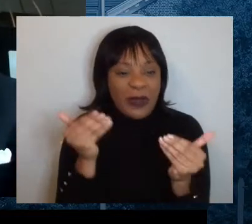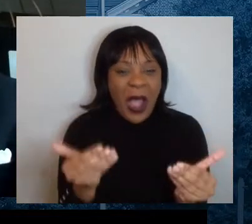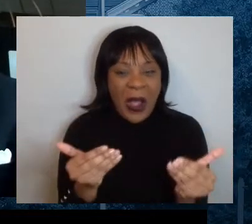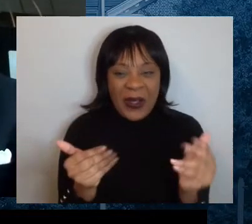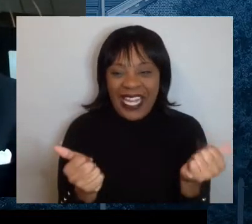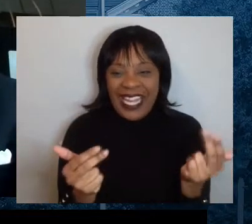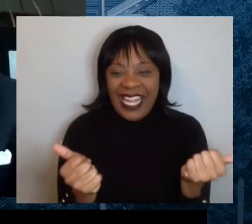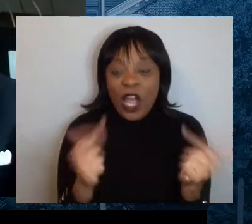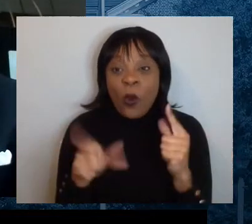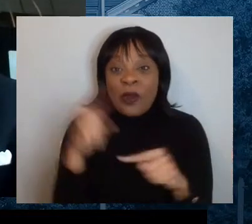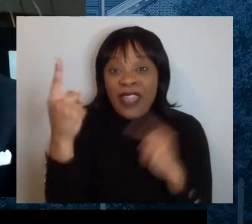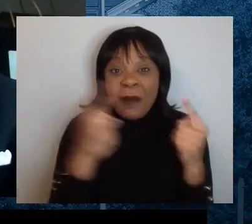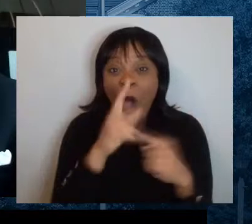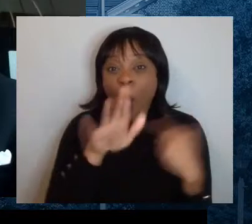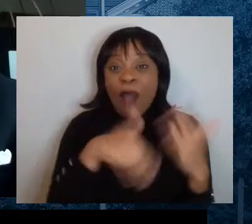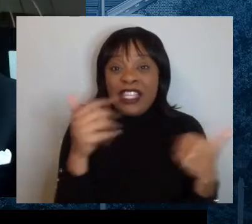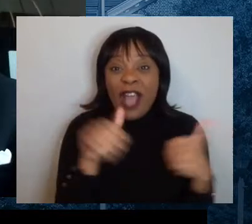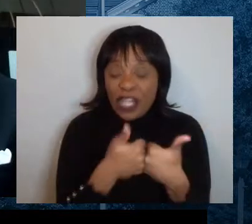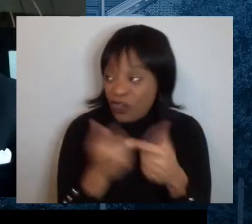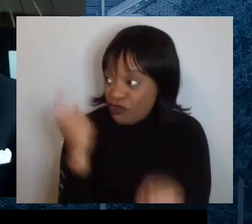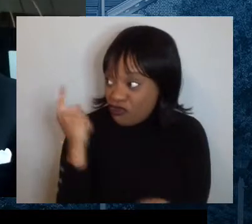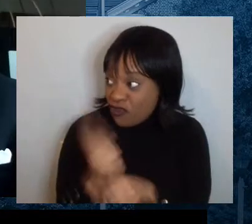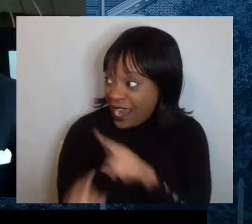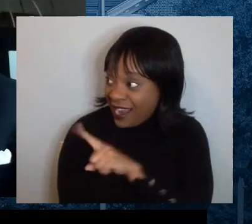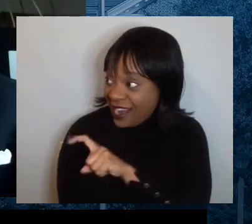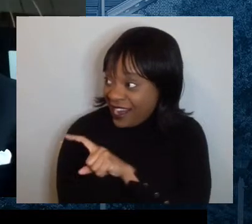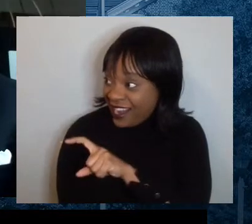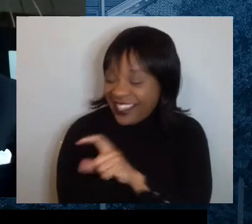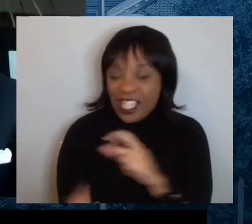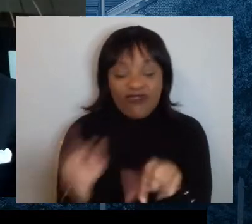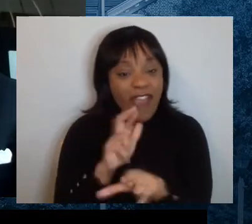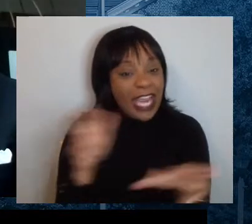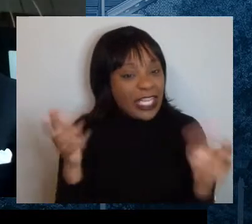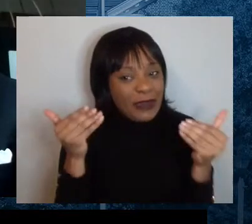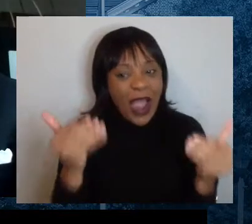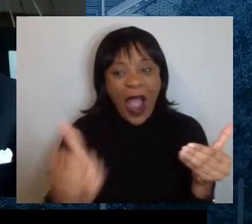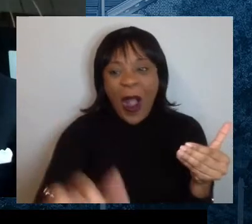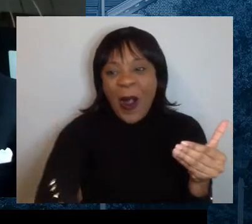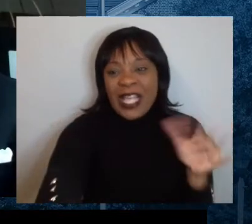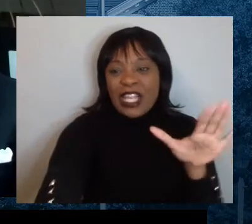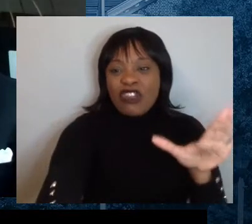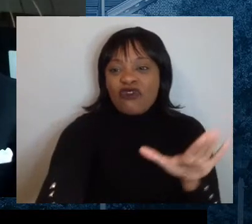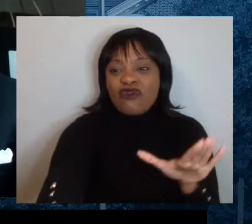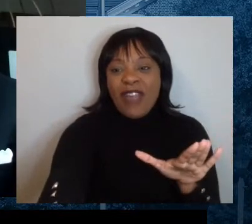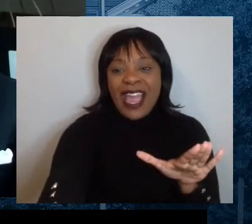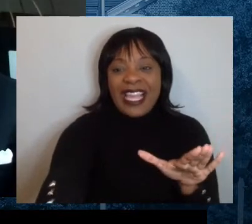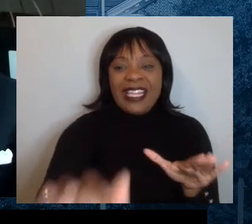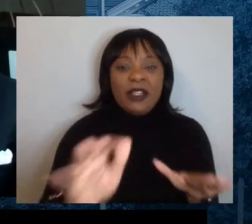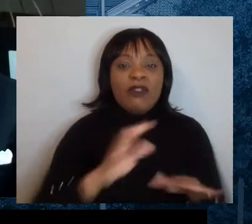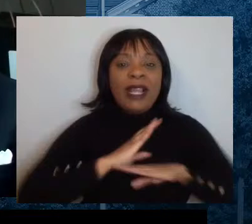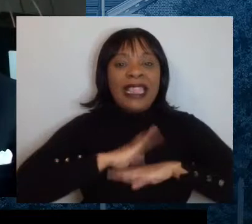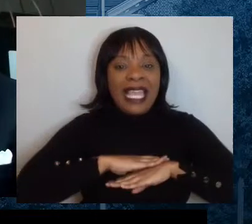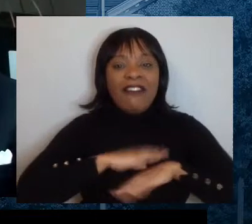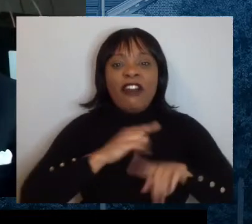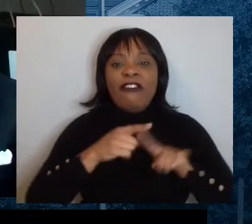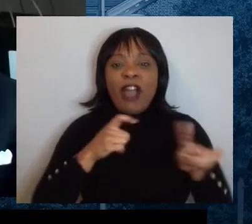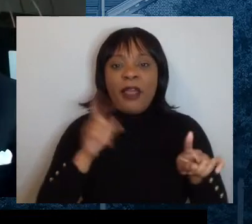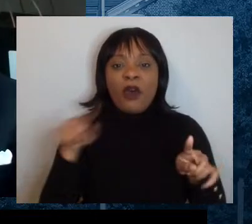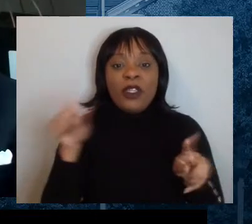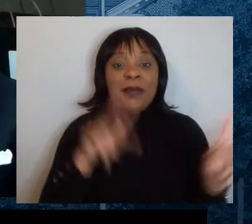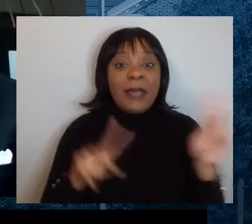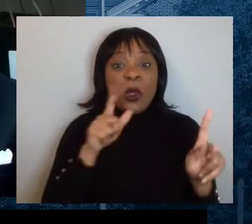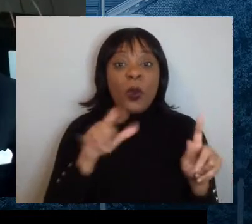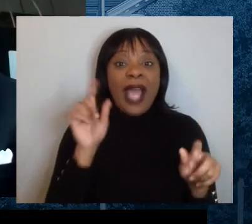these challenges, right, Kate? That's right. Ready to go. And there's a great relief off those people that we're going to have to